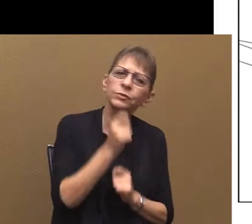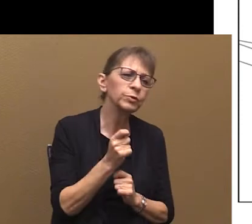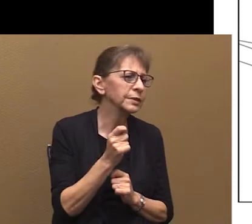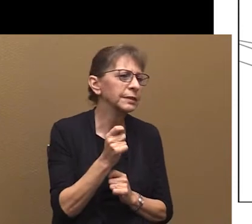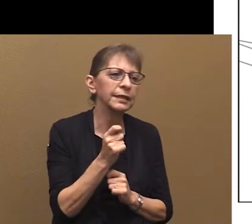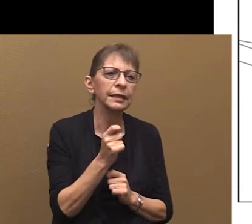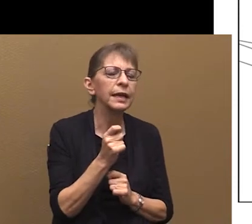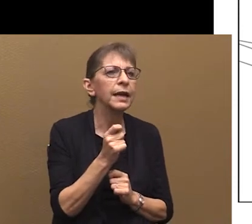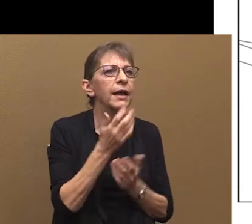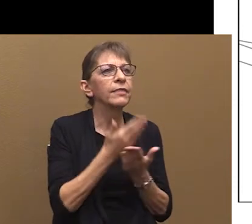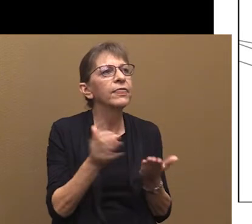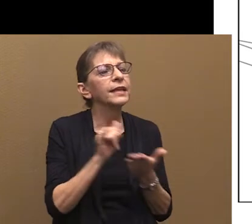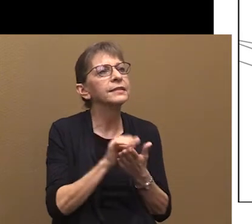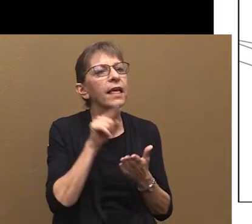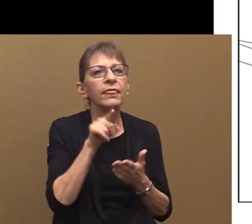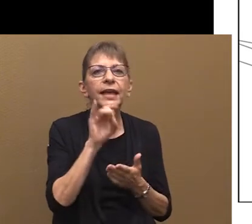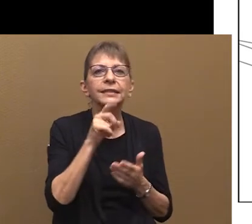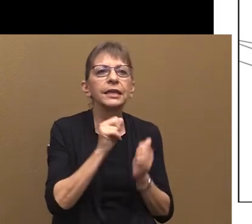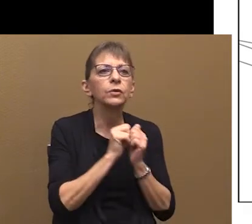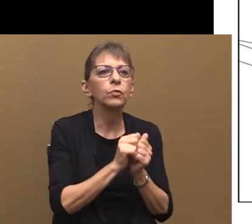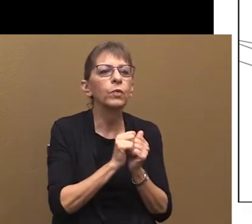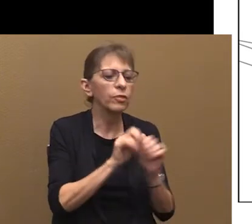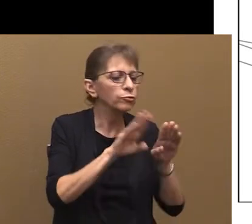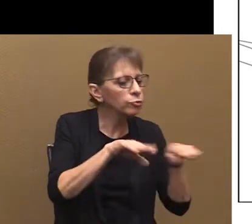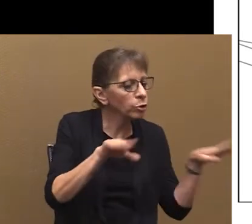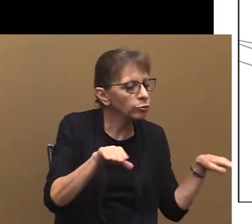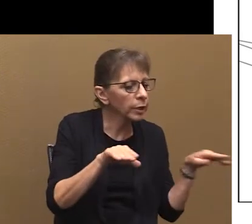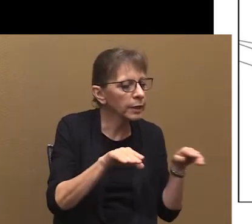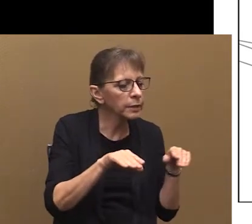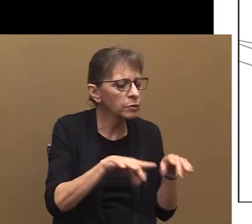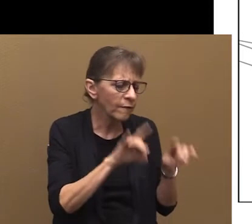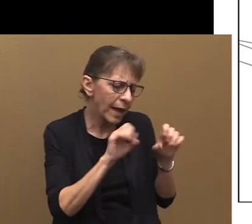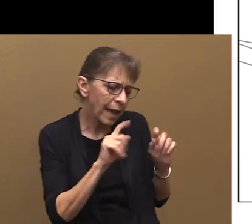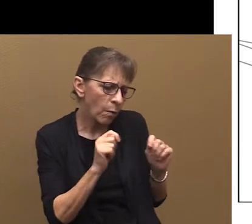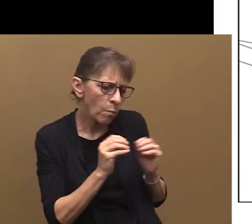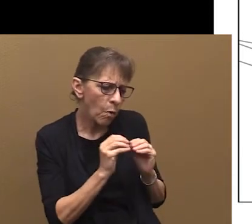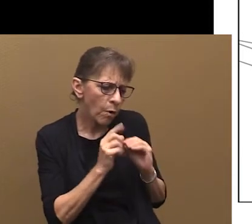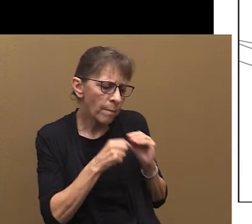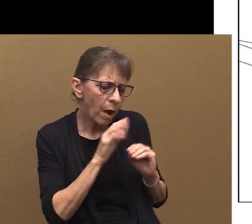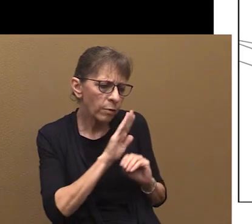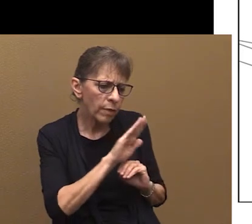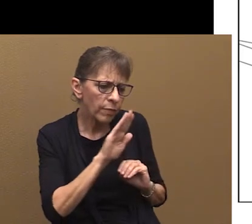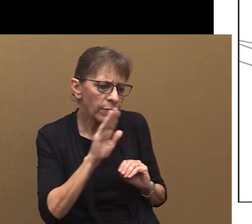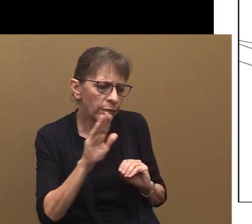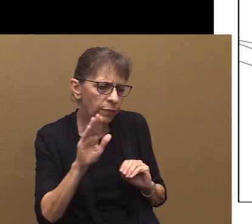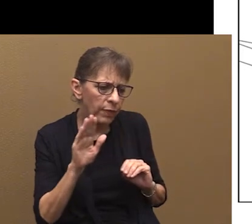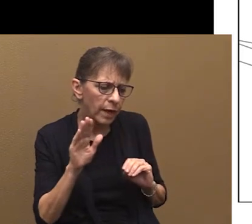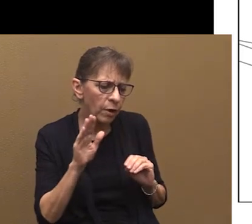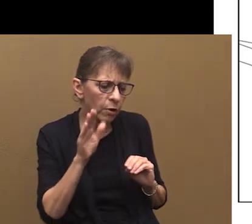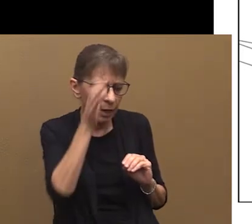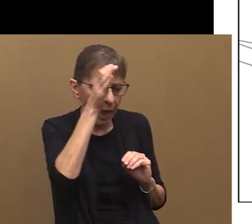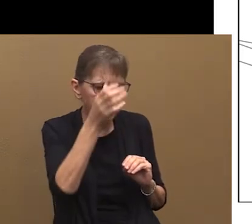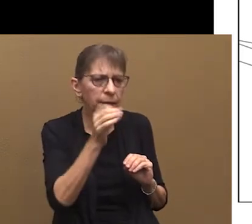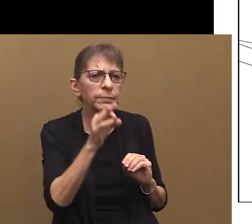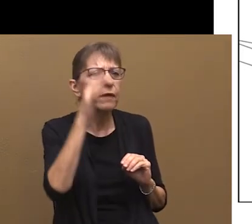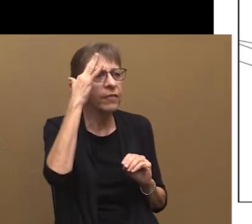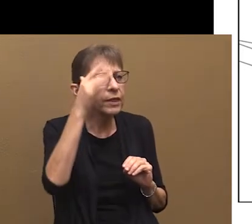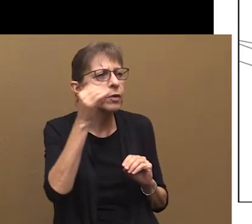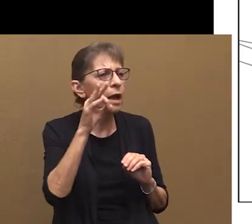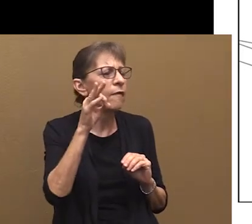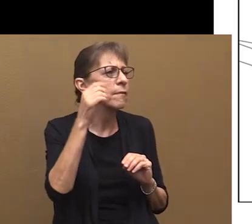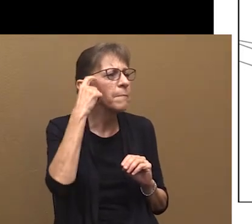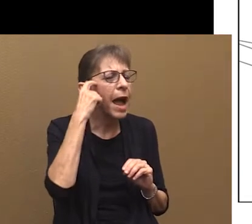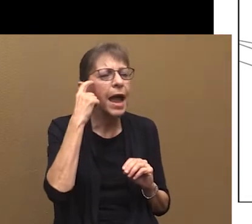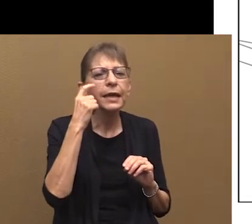interesting. Things that they did with children to find out more about their concept of theory